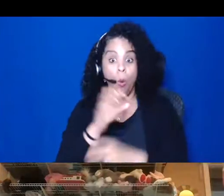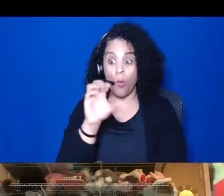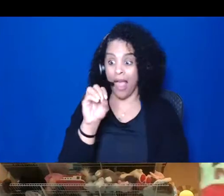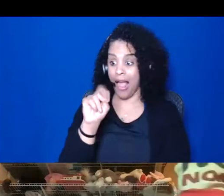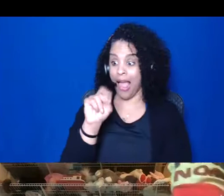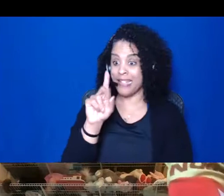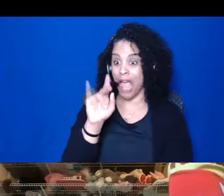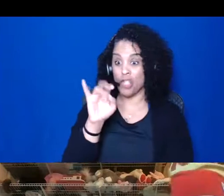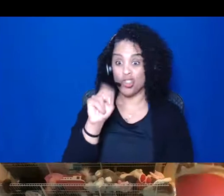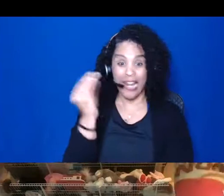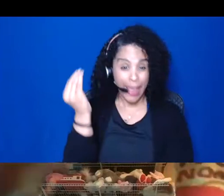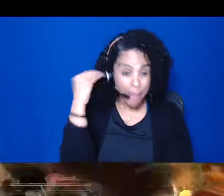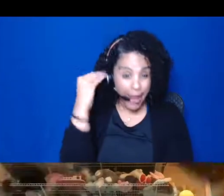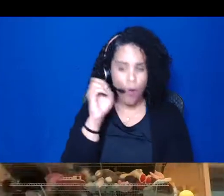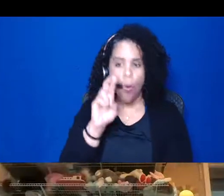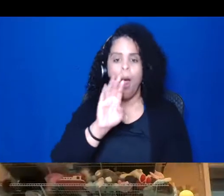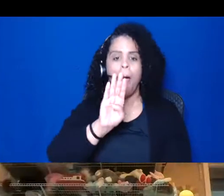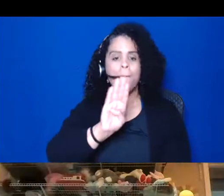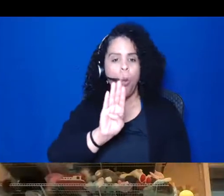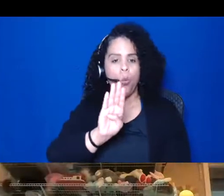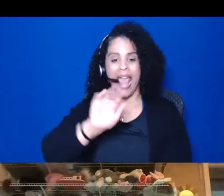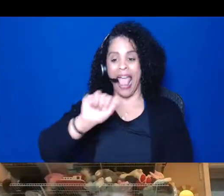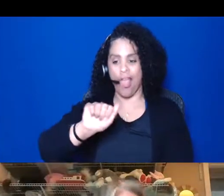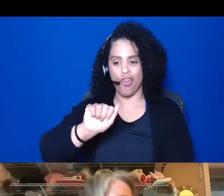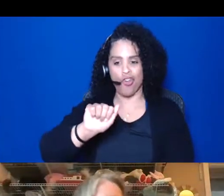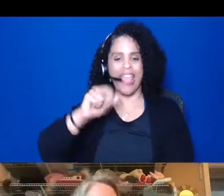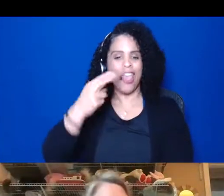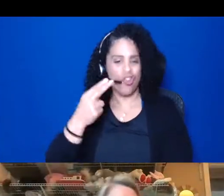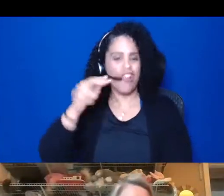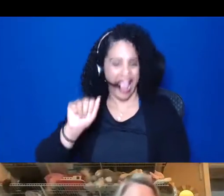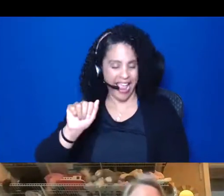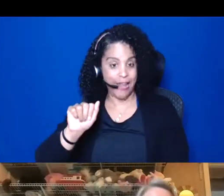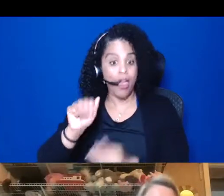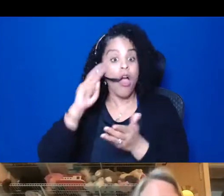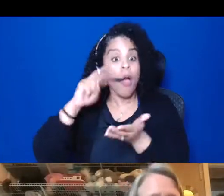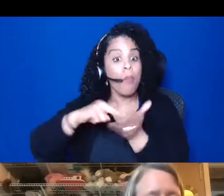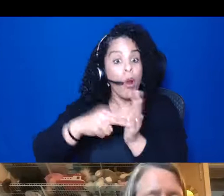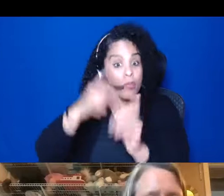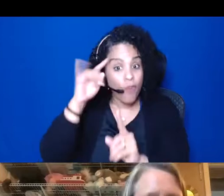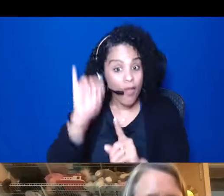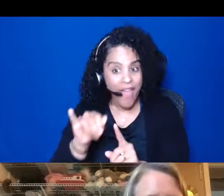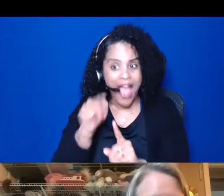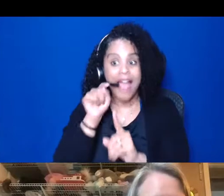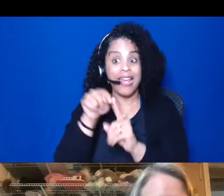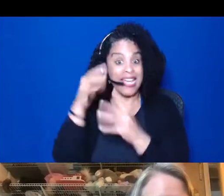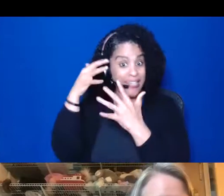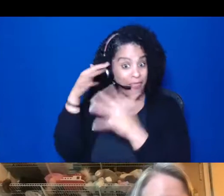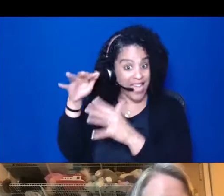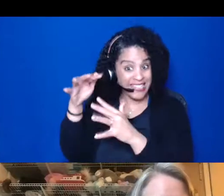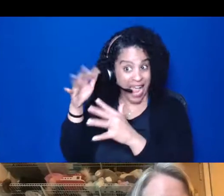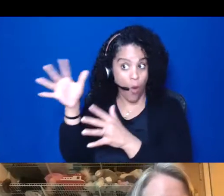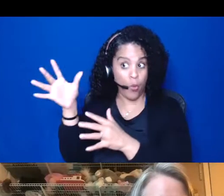implant or a bone anchored hearing aid, the purpose of that is to take the sound